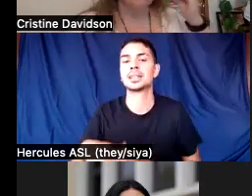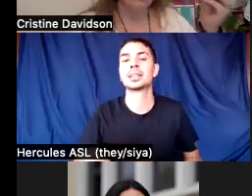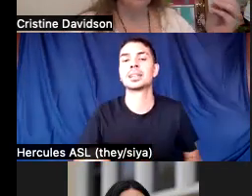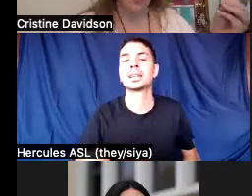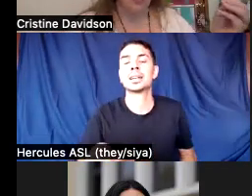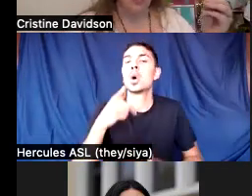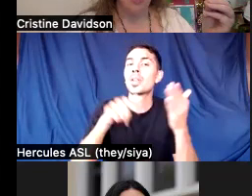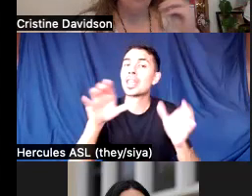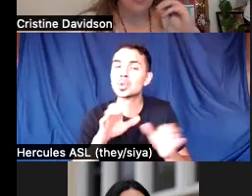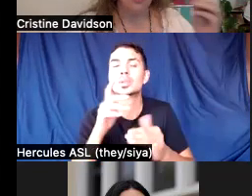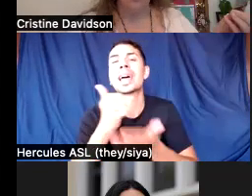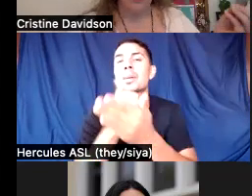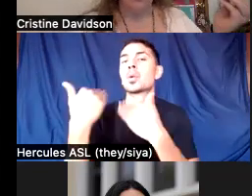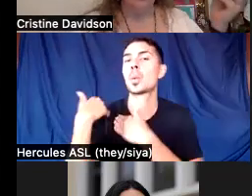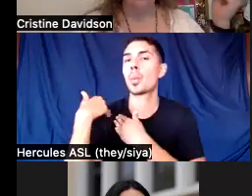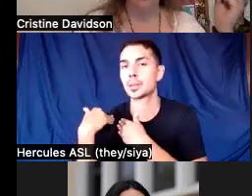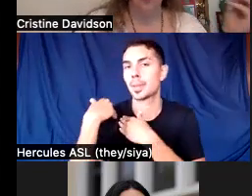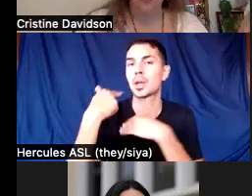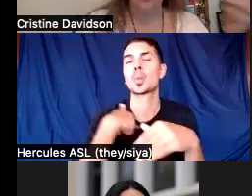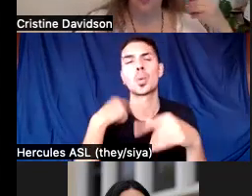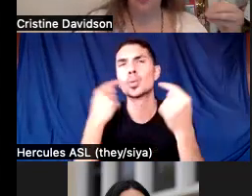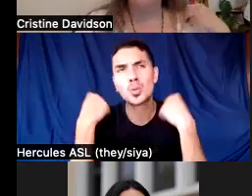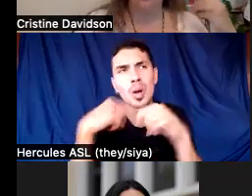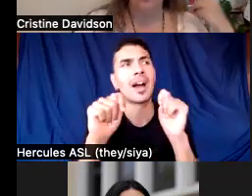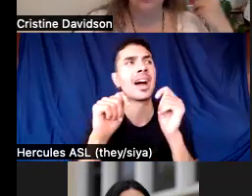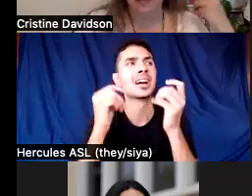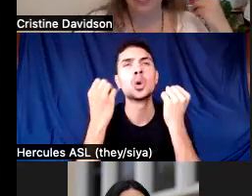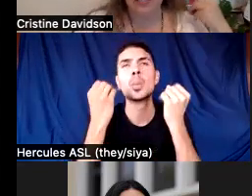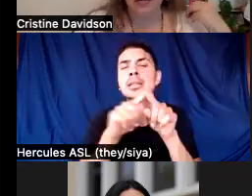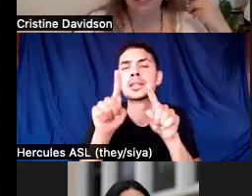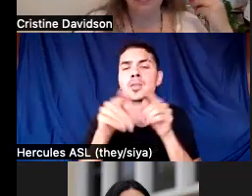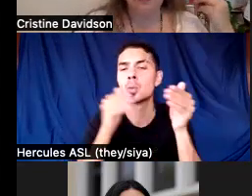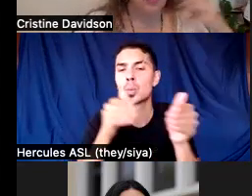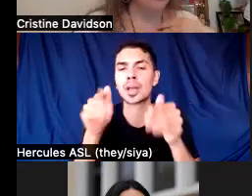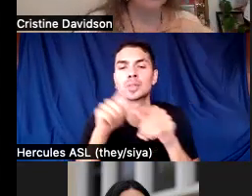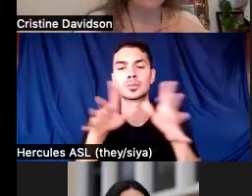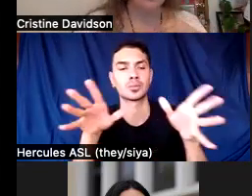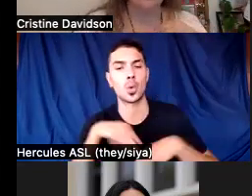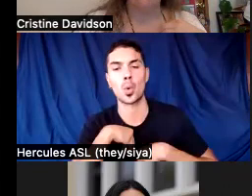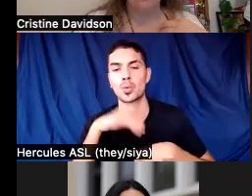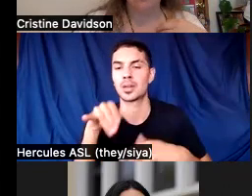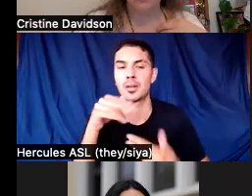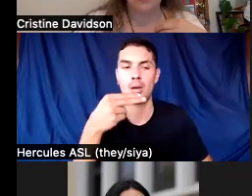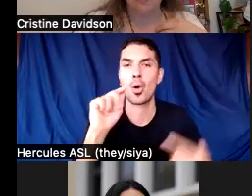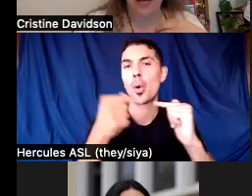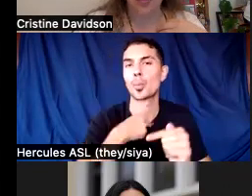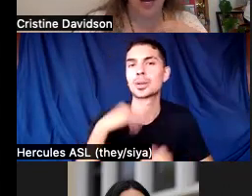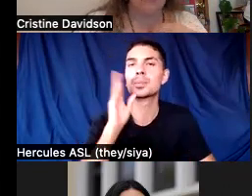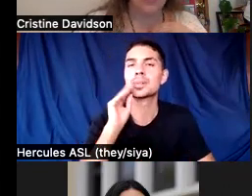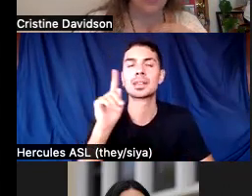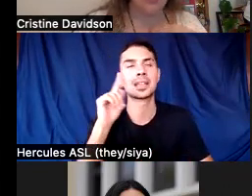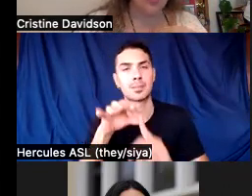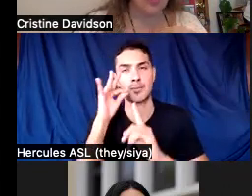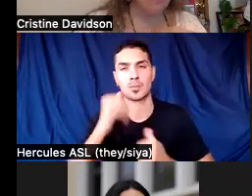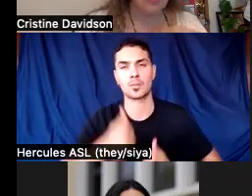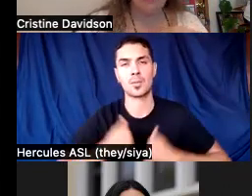because we will try every kind of way to own the harm that we're experiencing. At least as a survivor myself, I know I've